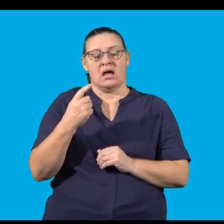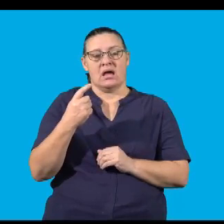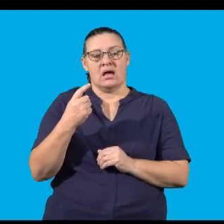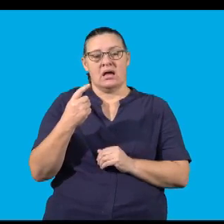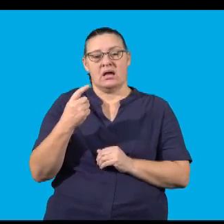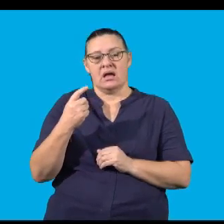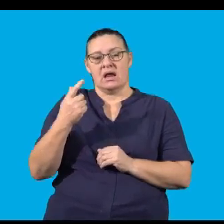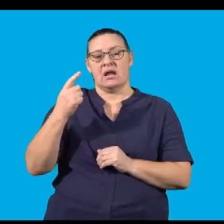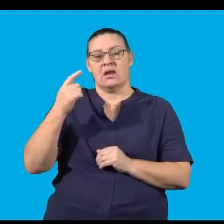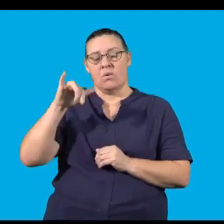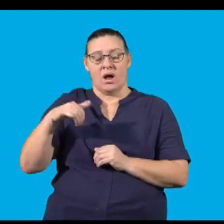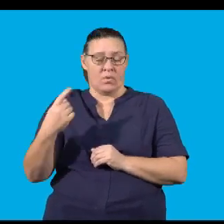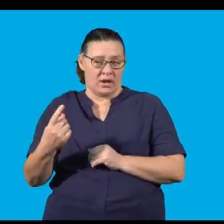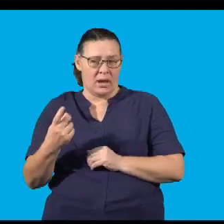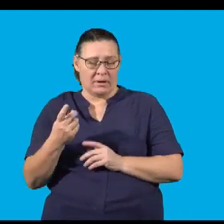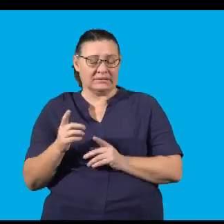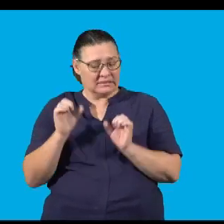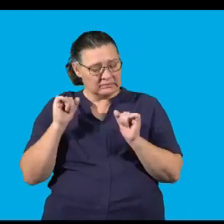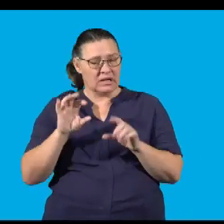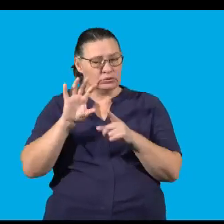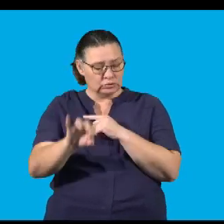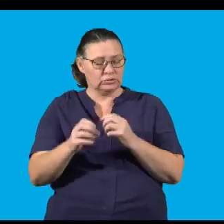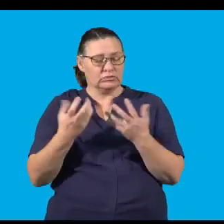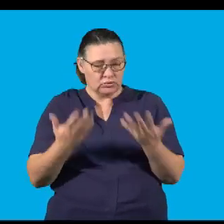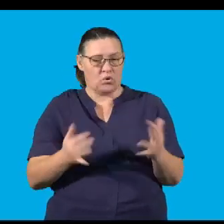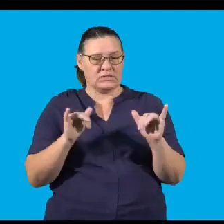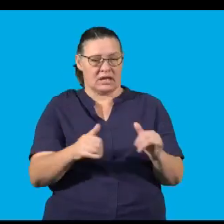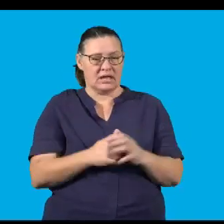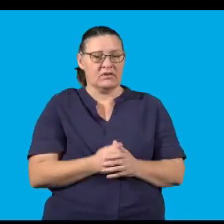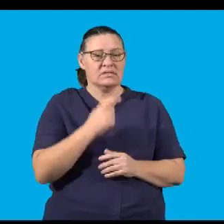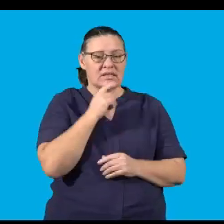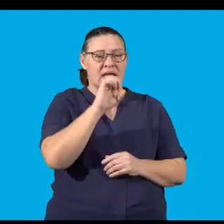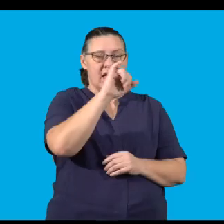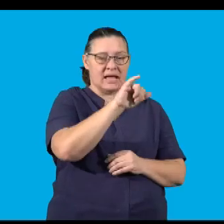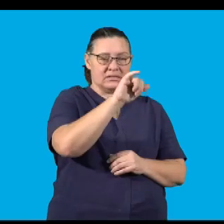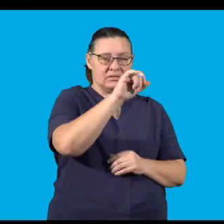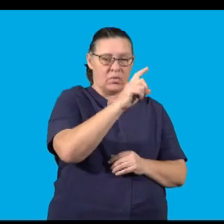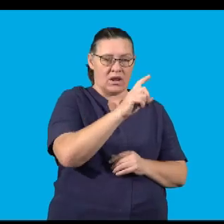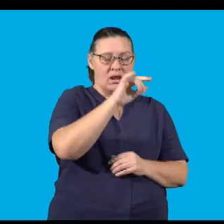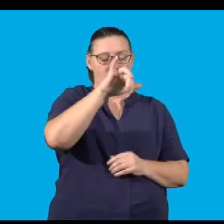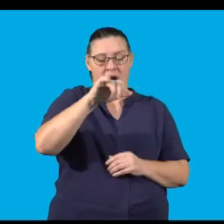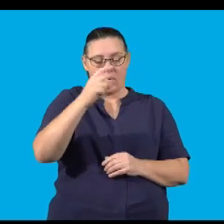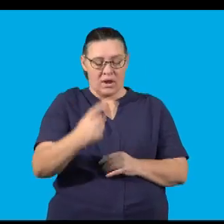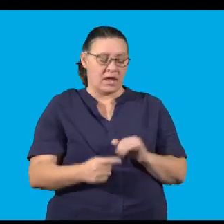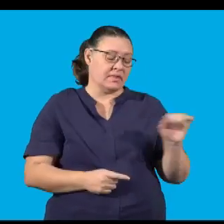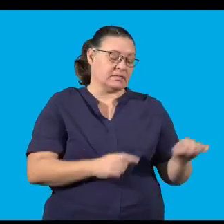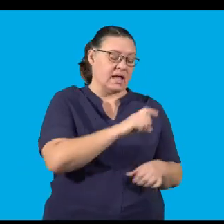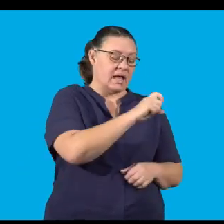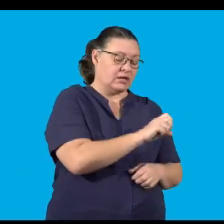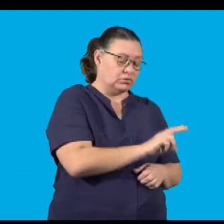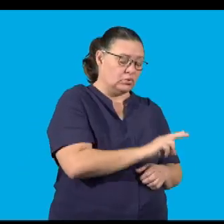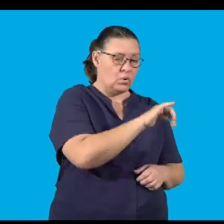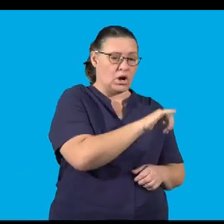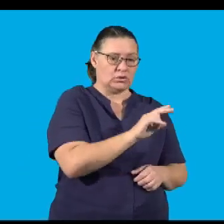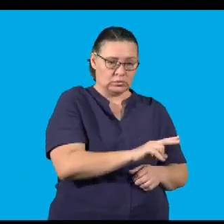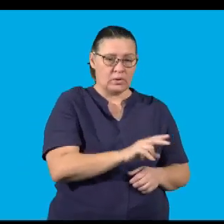around between the numerator and the denominator. So if I say that this, for example, is x1, y1, and then this is x2,